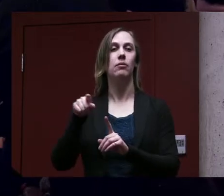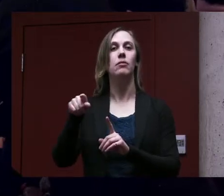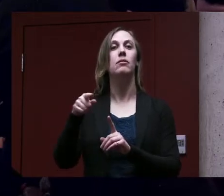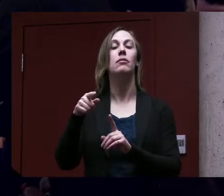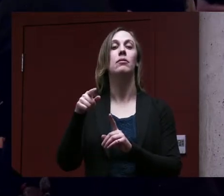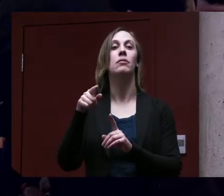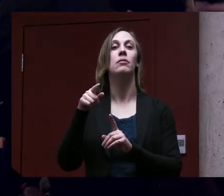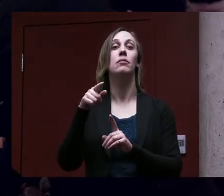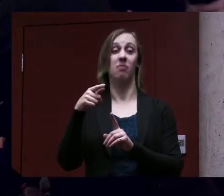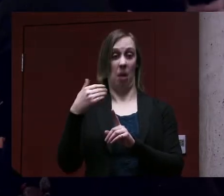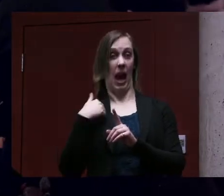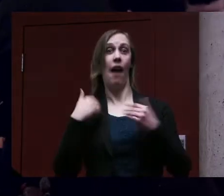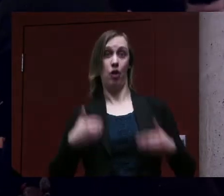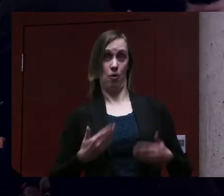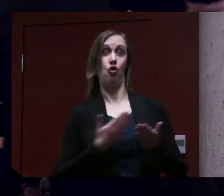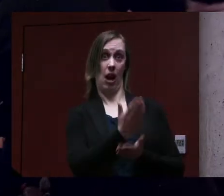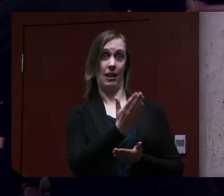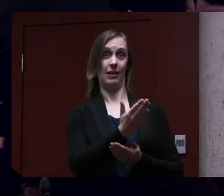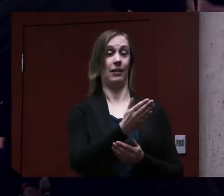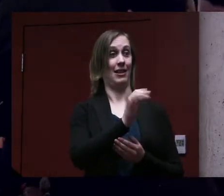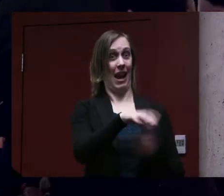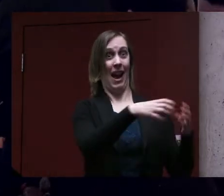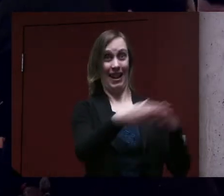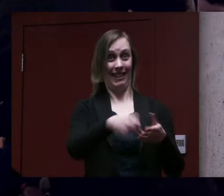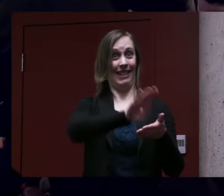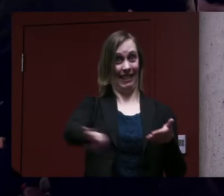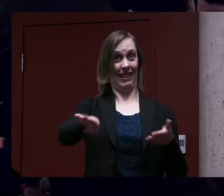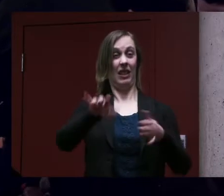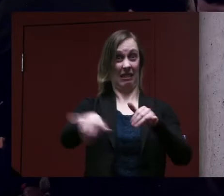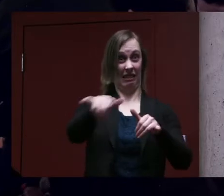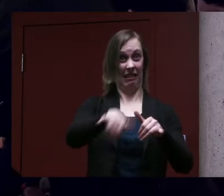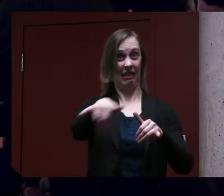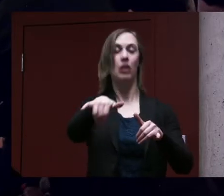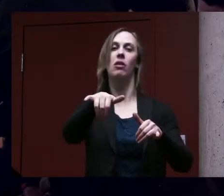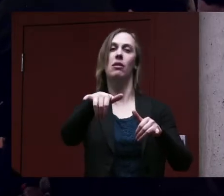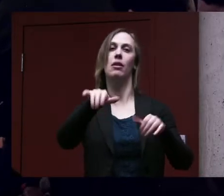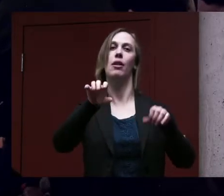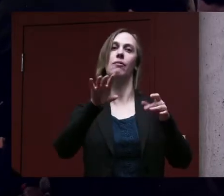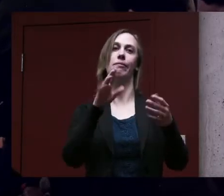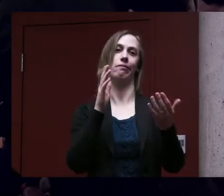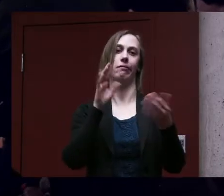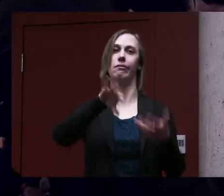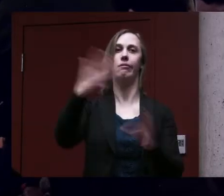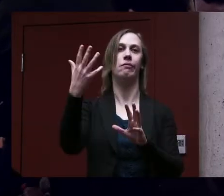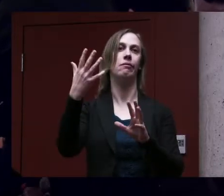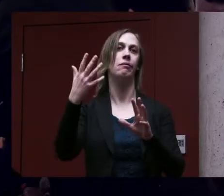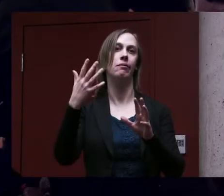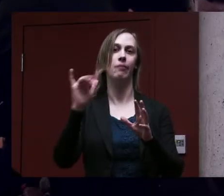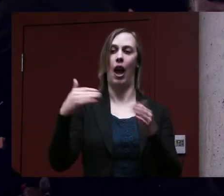violates people's human rights, that the government can be held to account for that. And so we